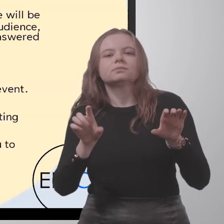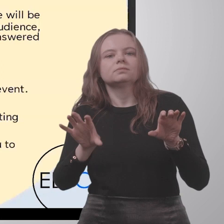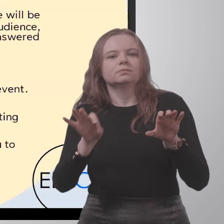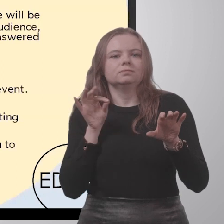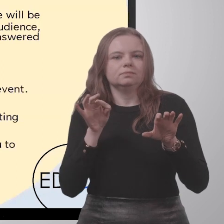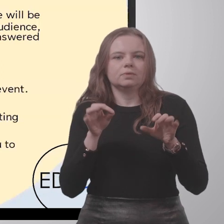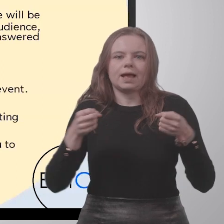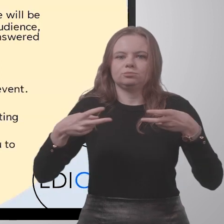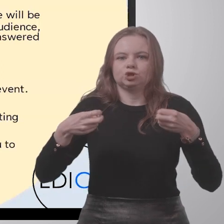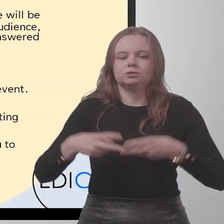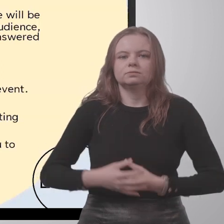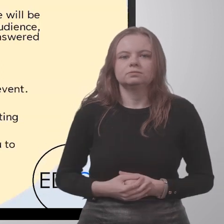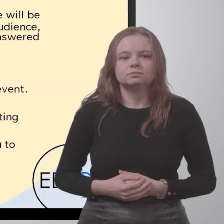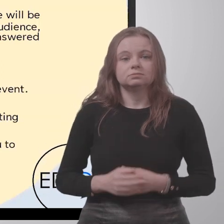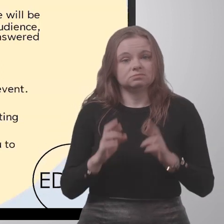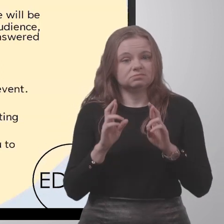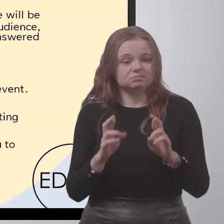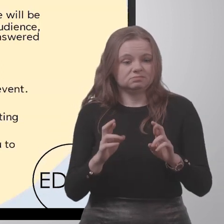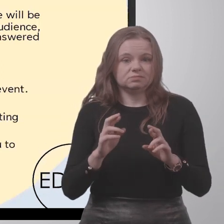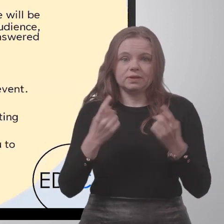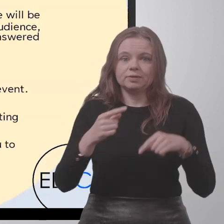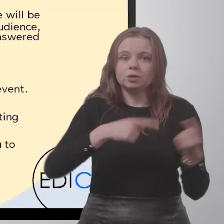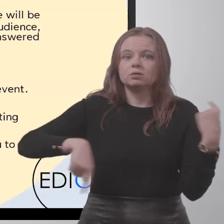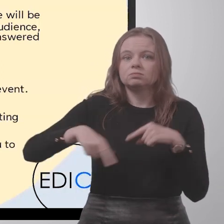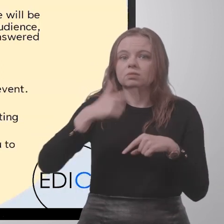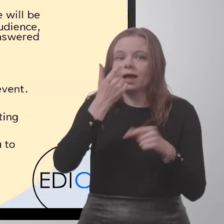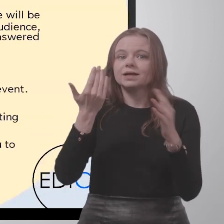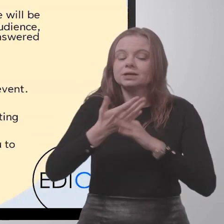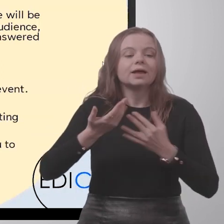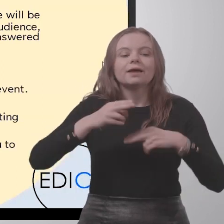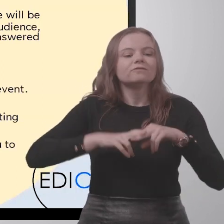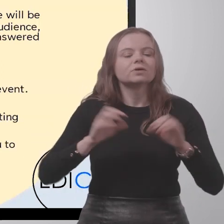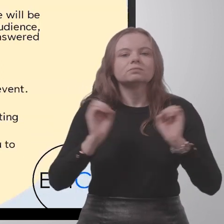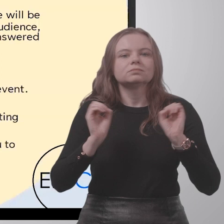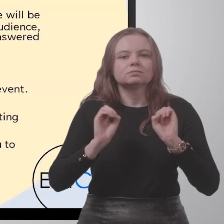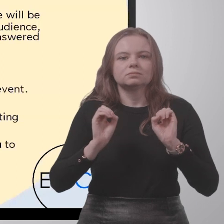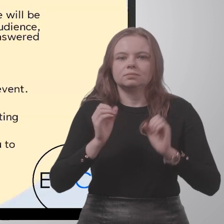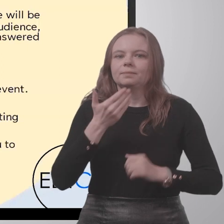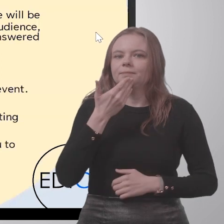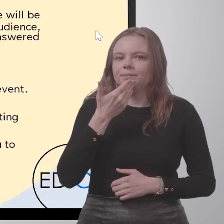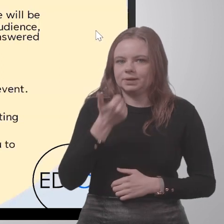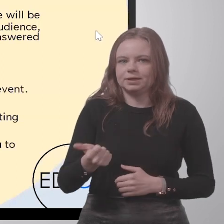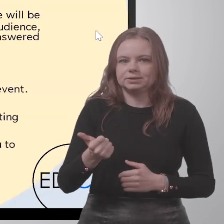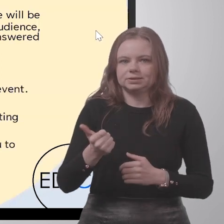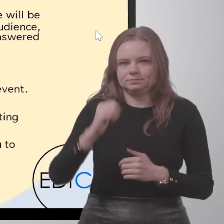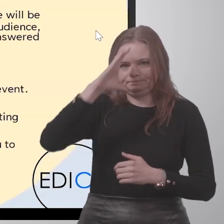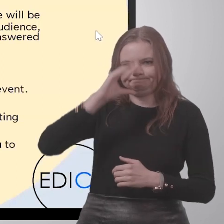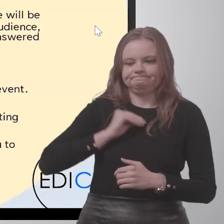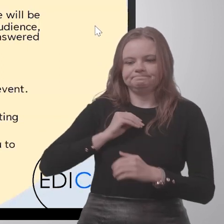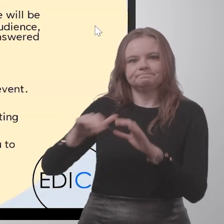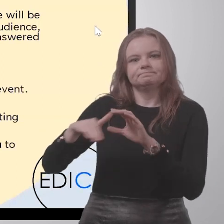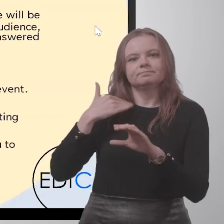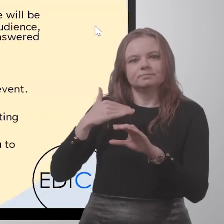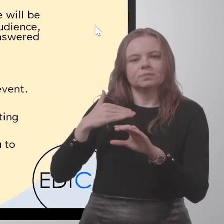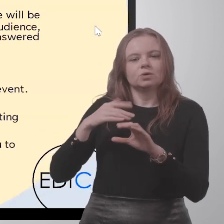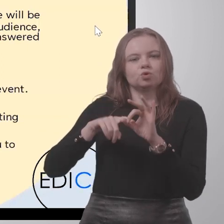caption option. So hopefully that should be available for everyone. If there isn't, just please again place something in the